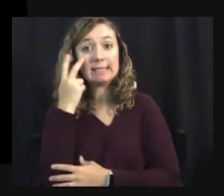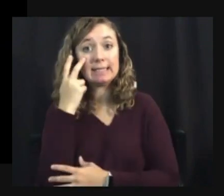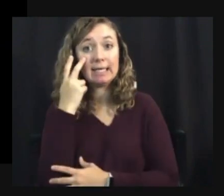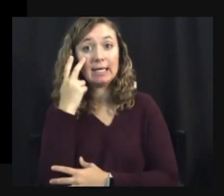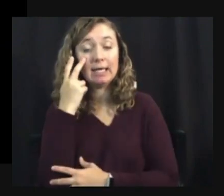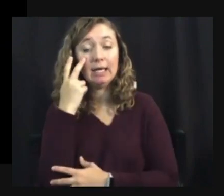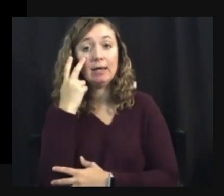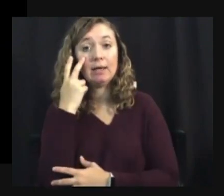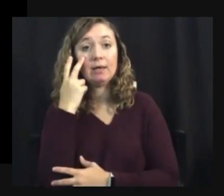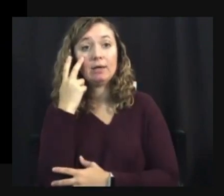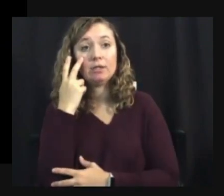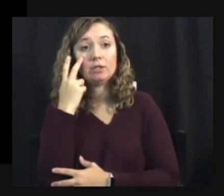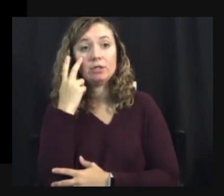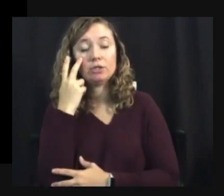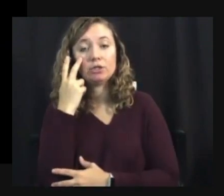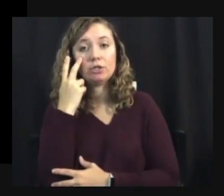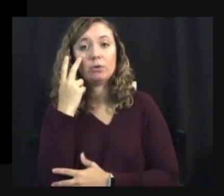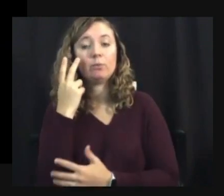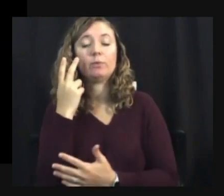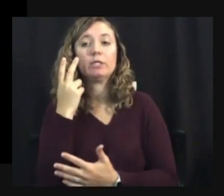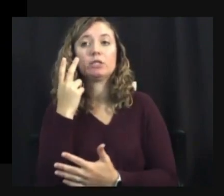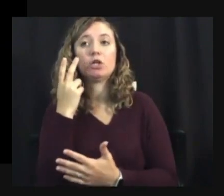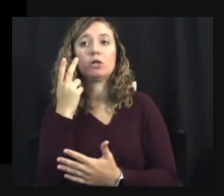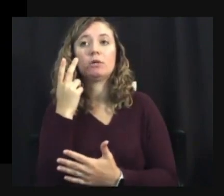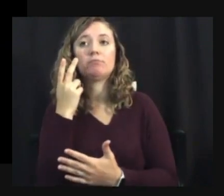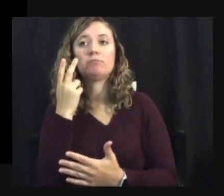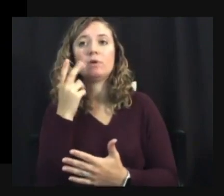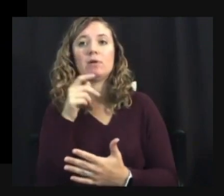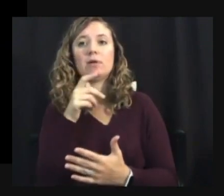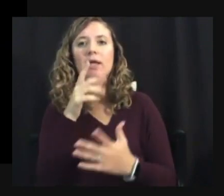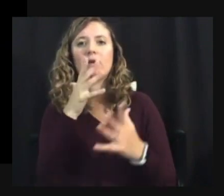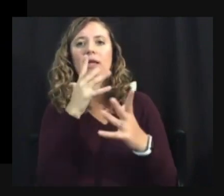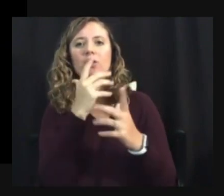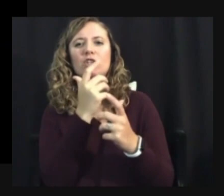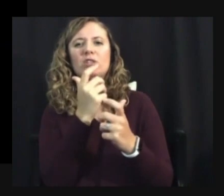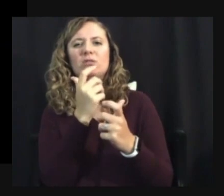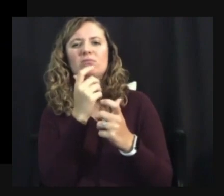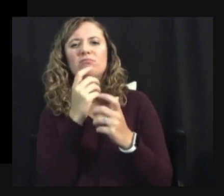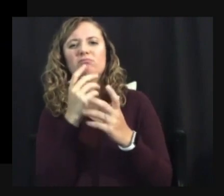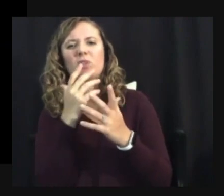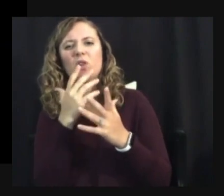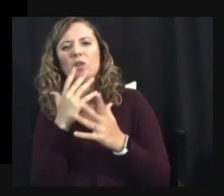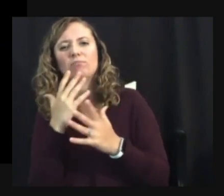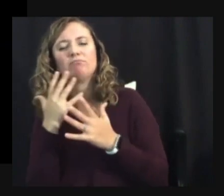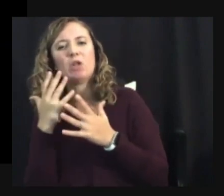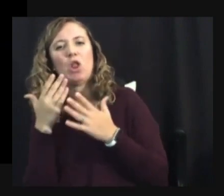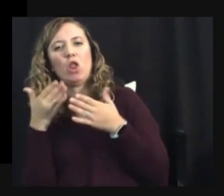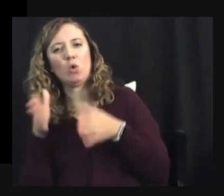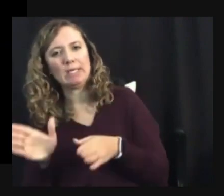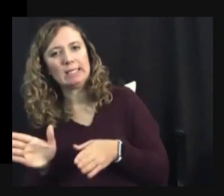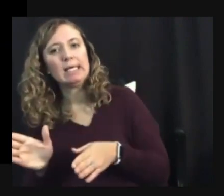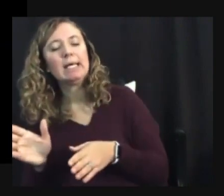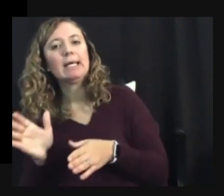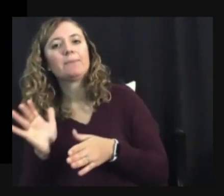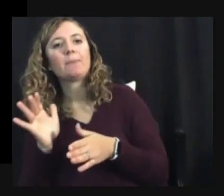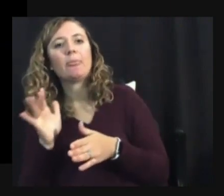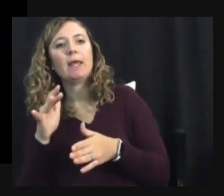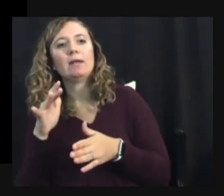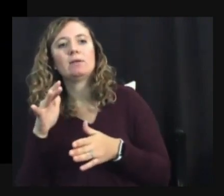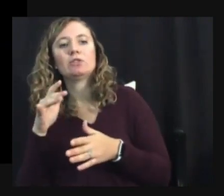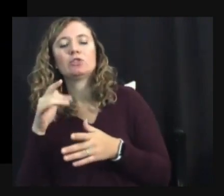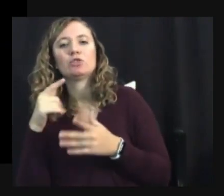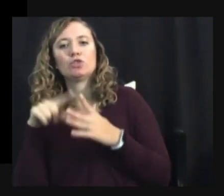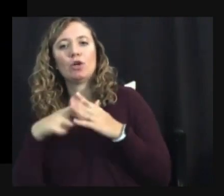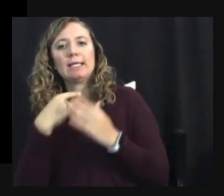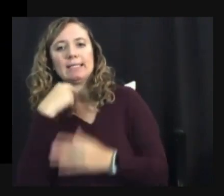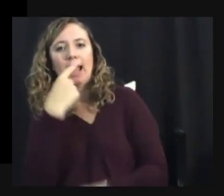was losing her interests. And she had no problem telling Dad, you know, I'm ready for something a